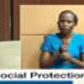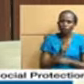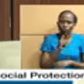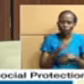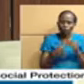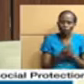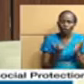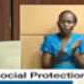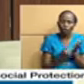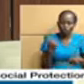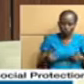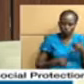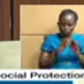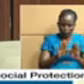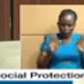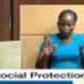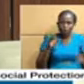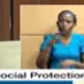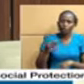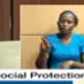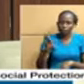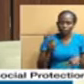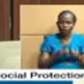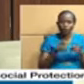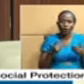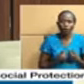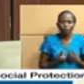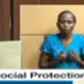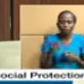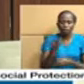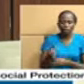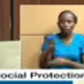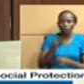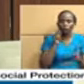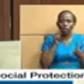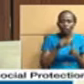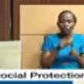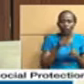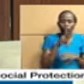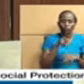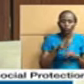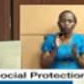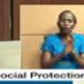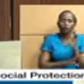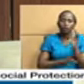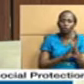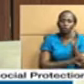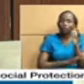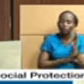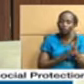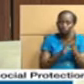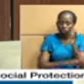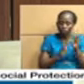Ugandans enjoy these rights. We have the national objectives and principles of the state, that the state shall